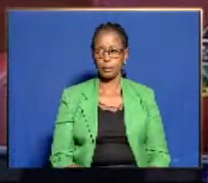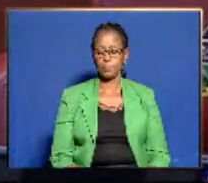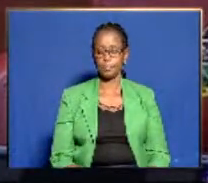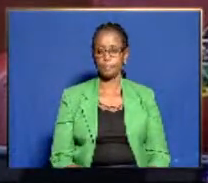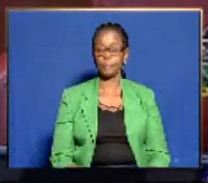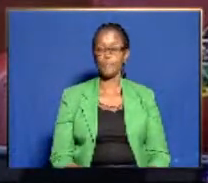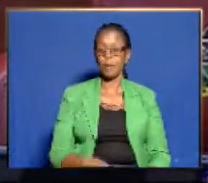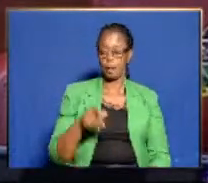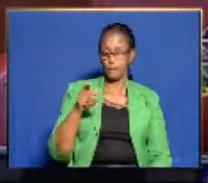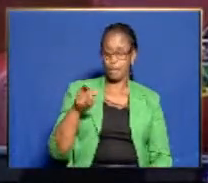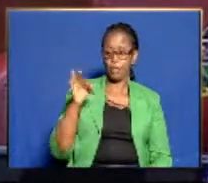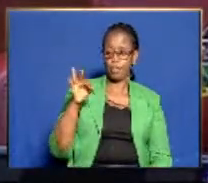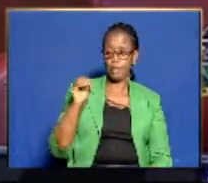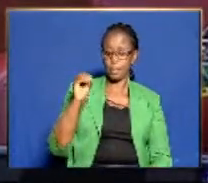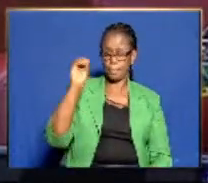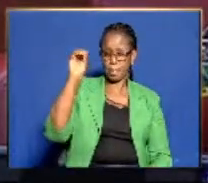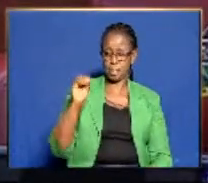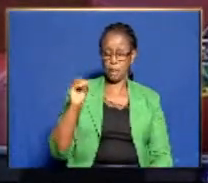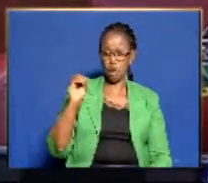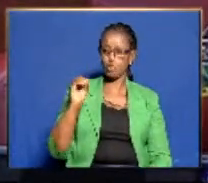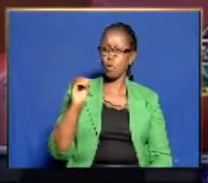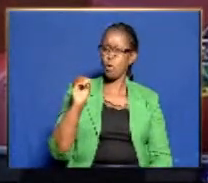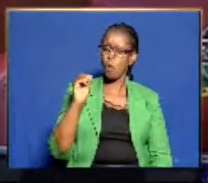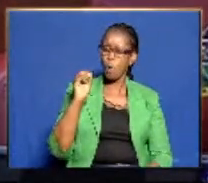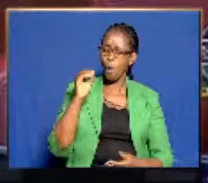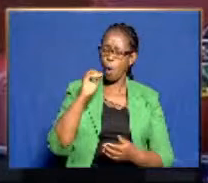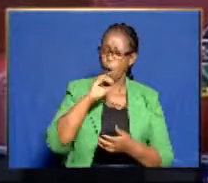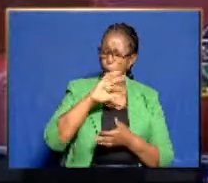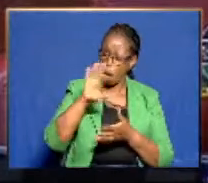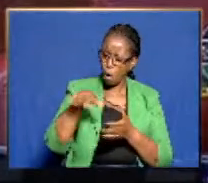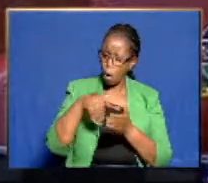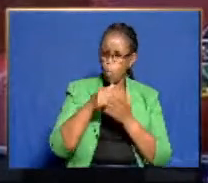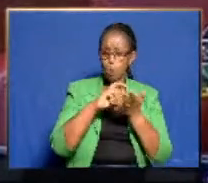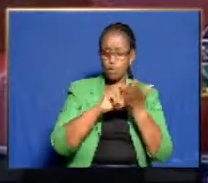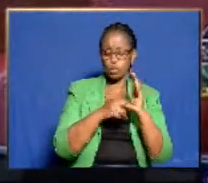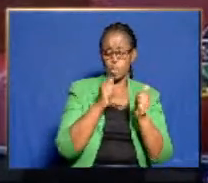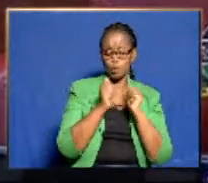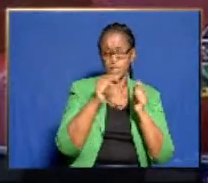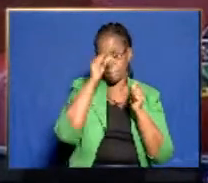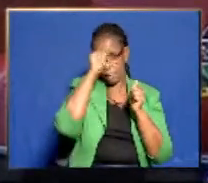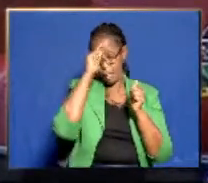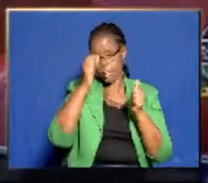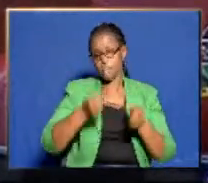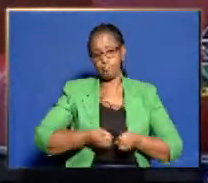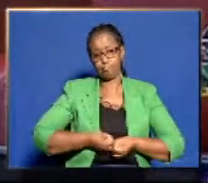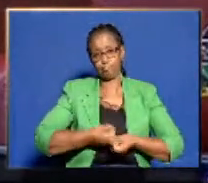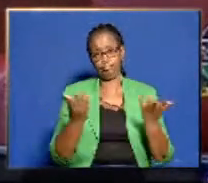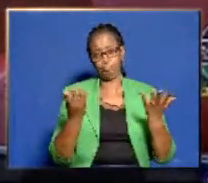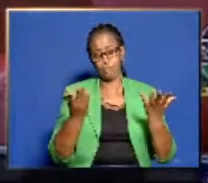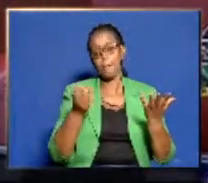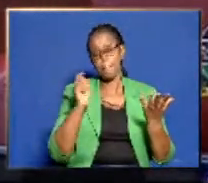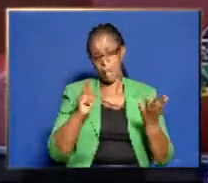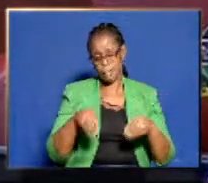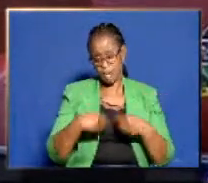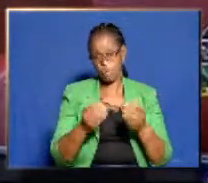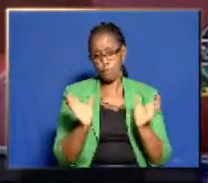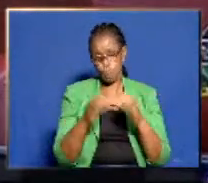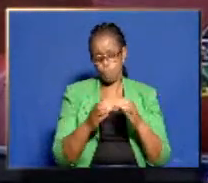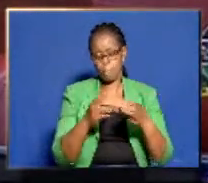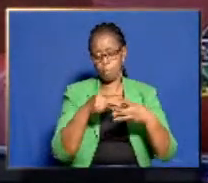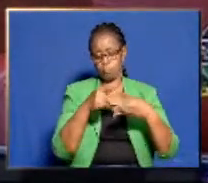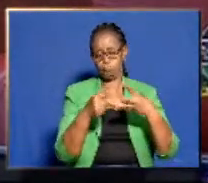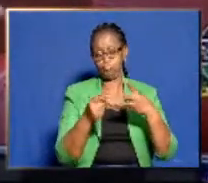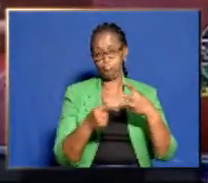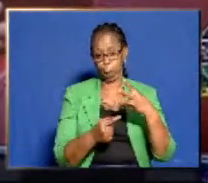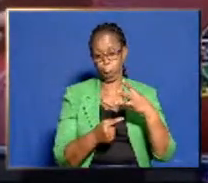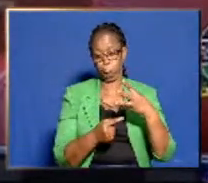30% of all contracts that are given out by the government, that it should be given to this group. Honorable Speaker, but